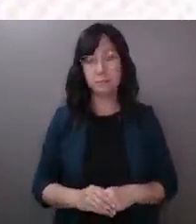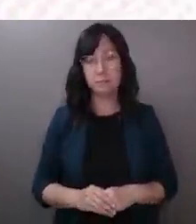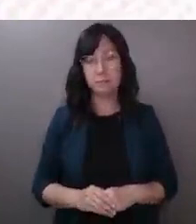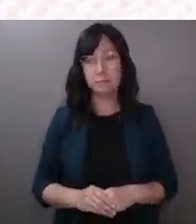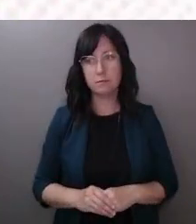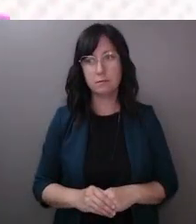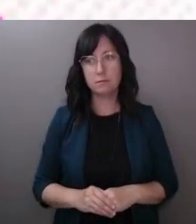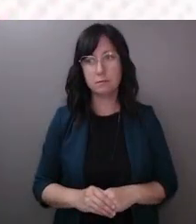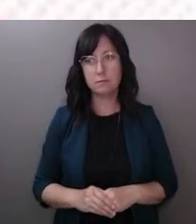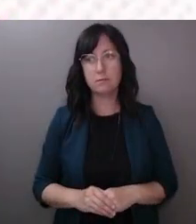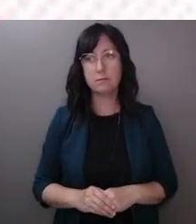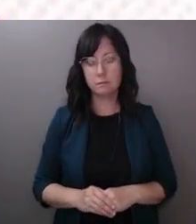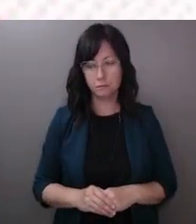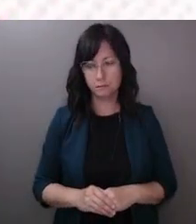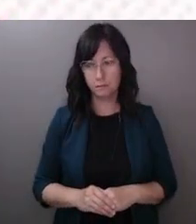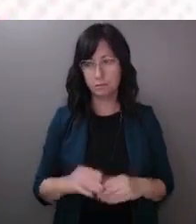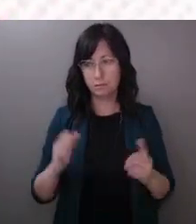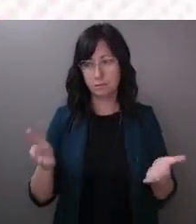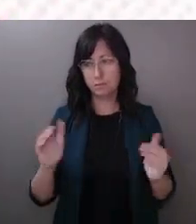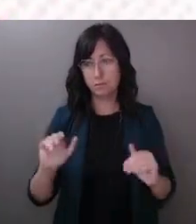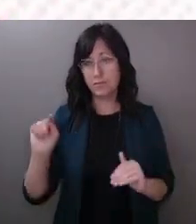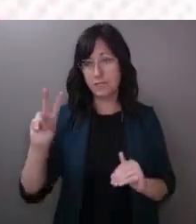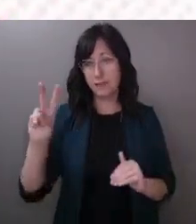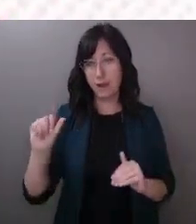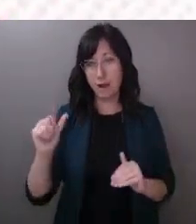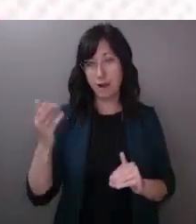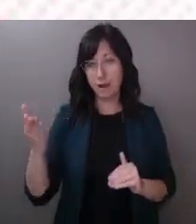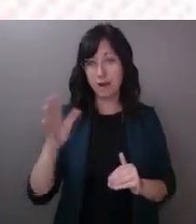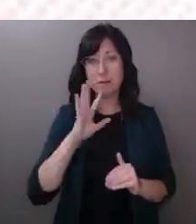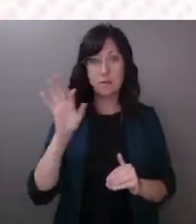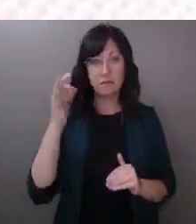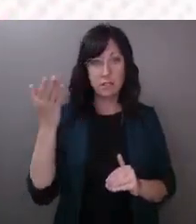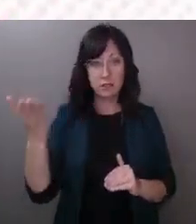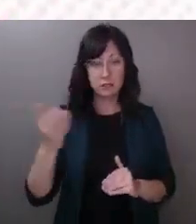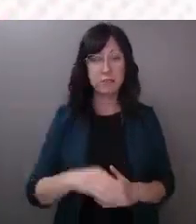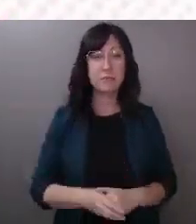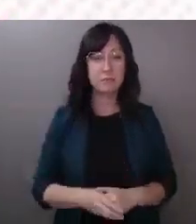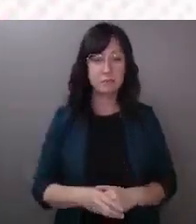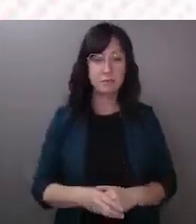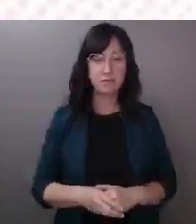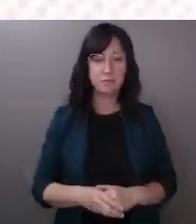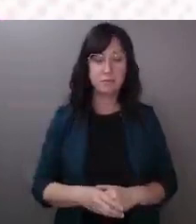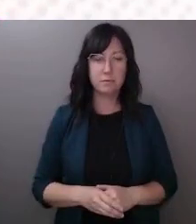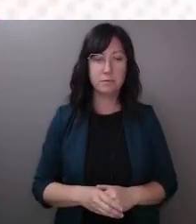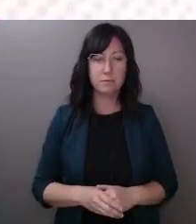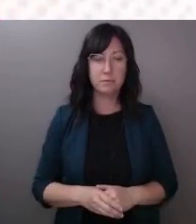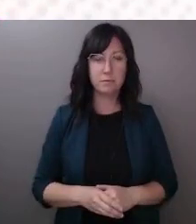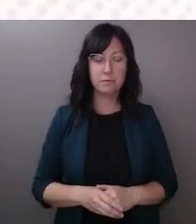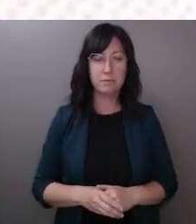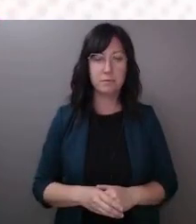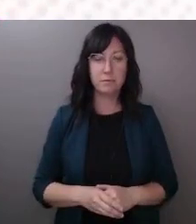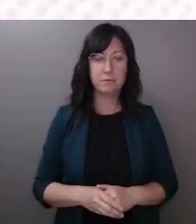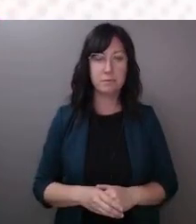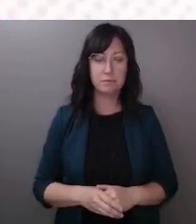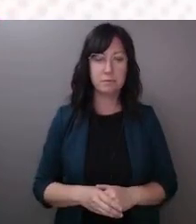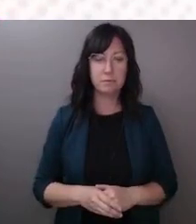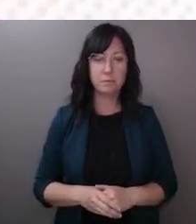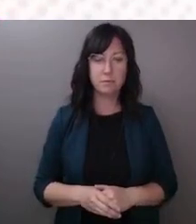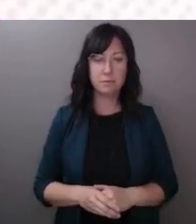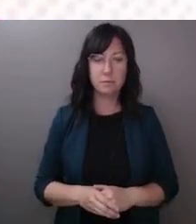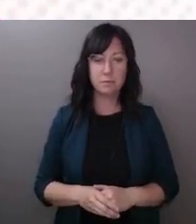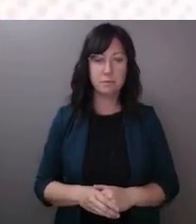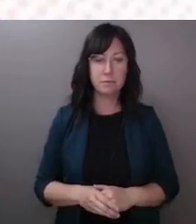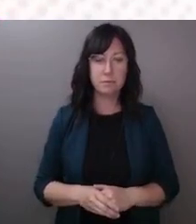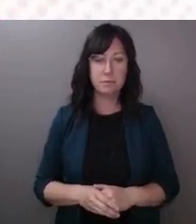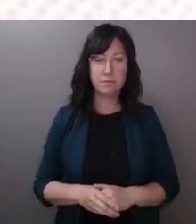Maintenant, Francis Rochant de TVA. Oui, bonjour, ma question est pour Madame Amilcar. Vous en avez parlé rapidement en début de